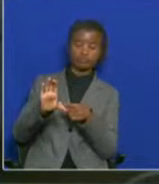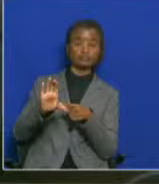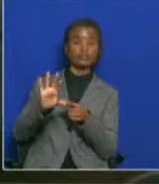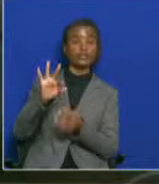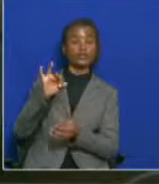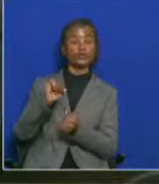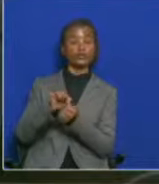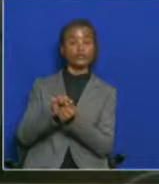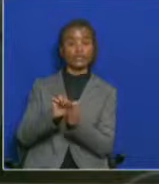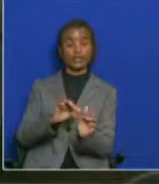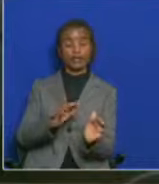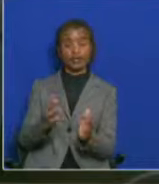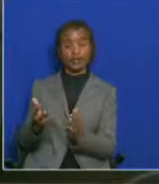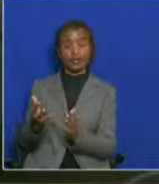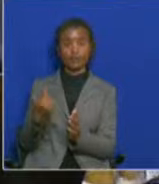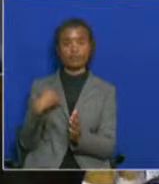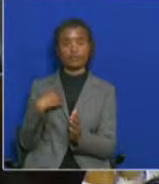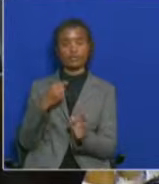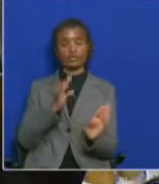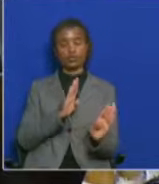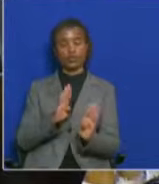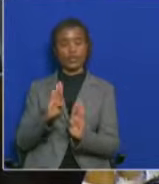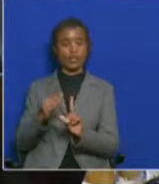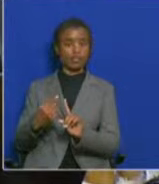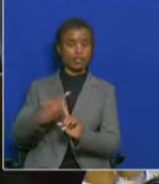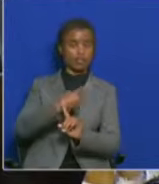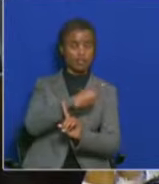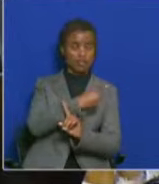but a different unlawful conduct.